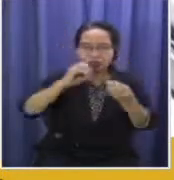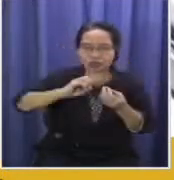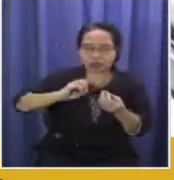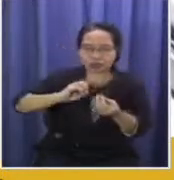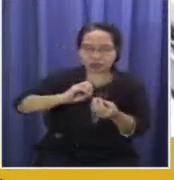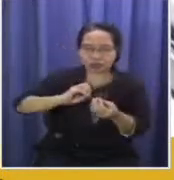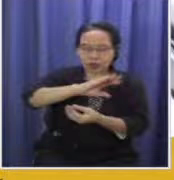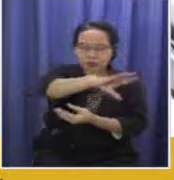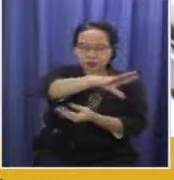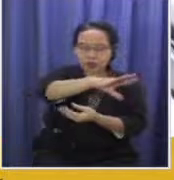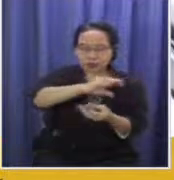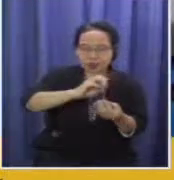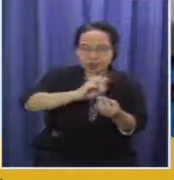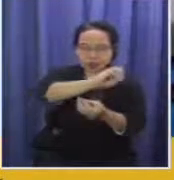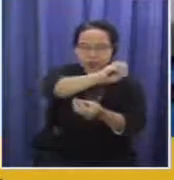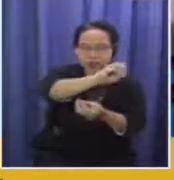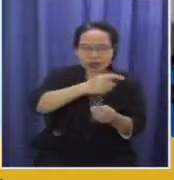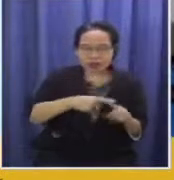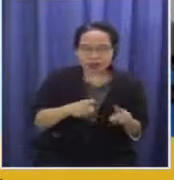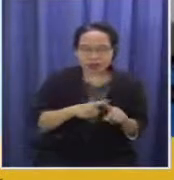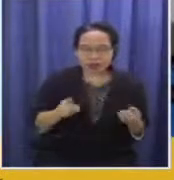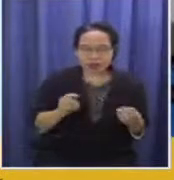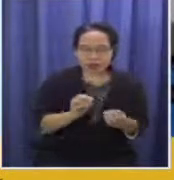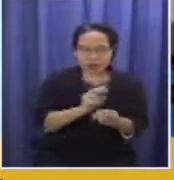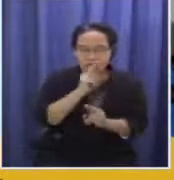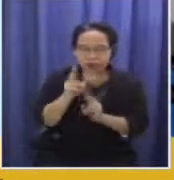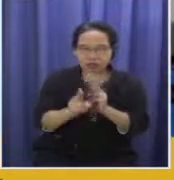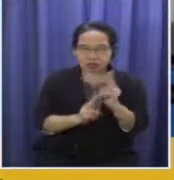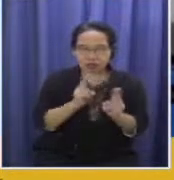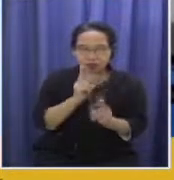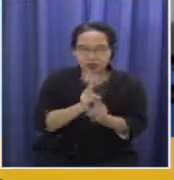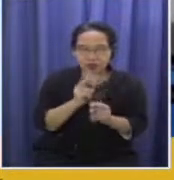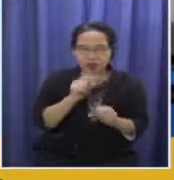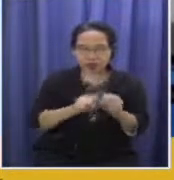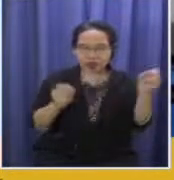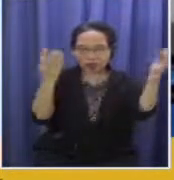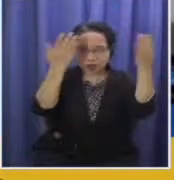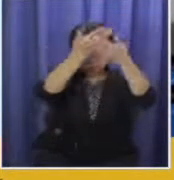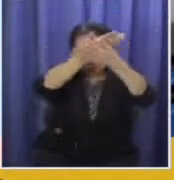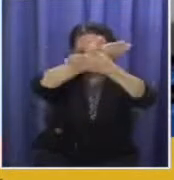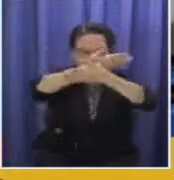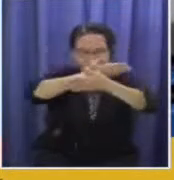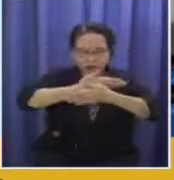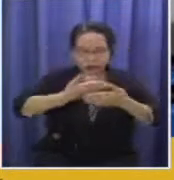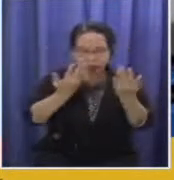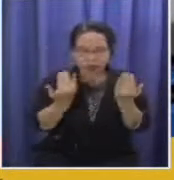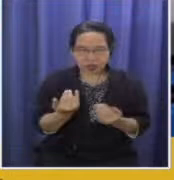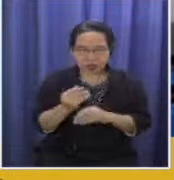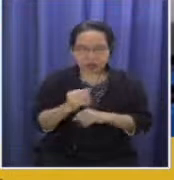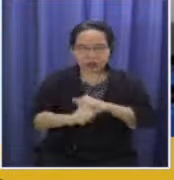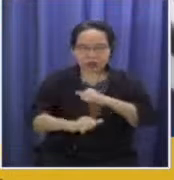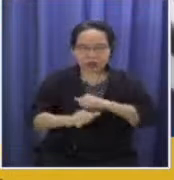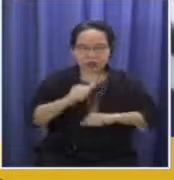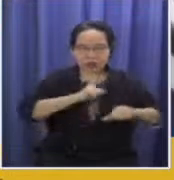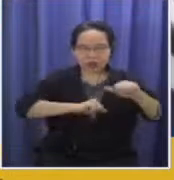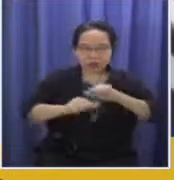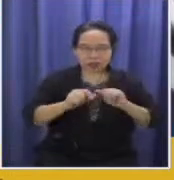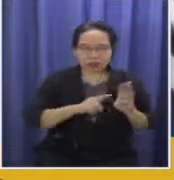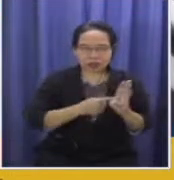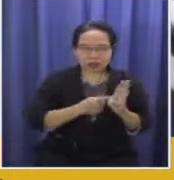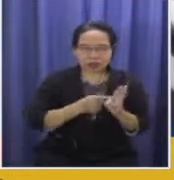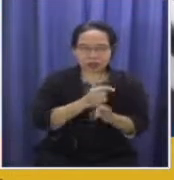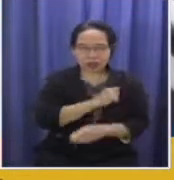comets, etc., the universe will be so dark. Now scientists are beginning